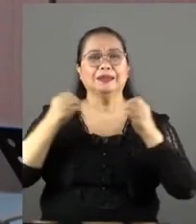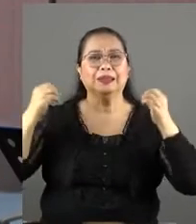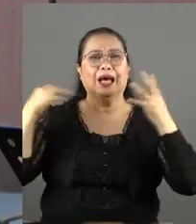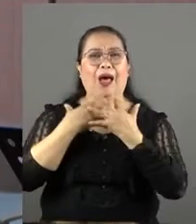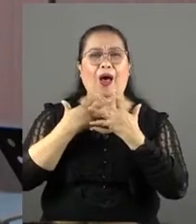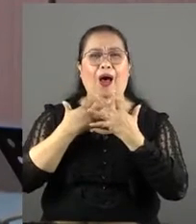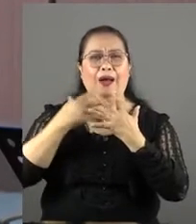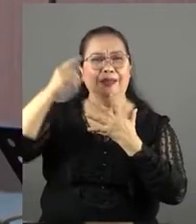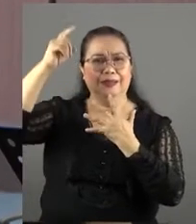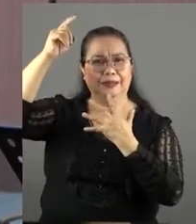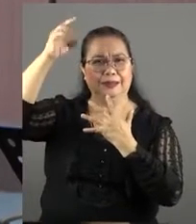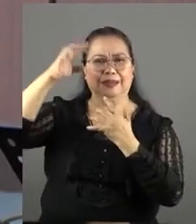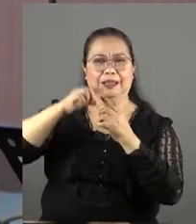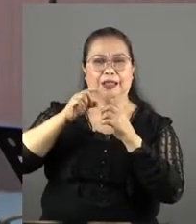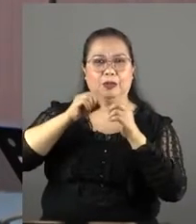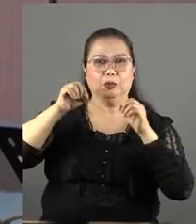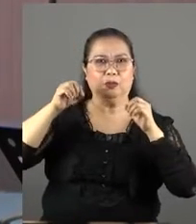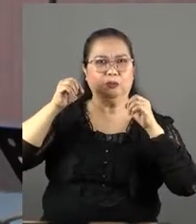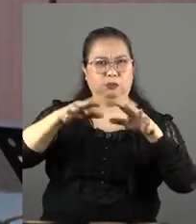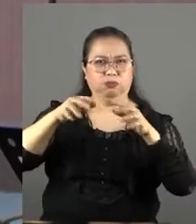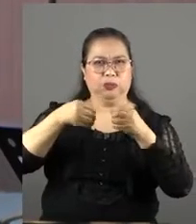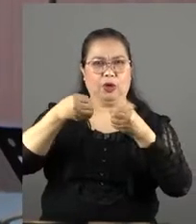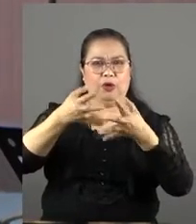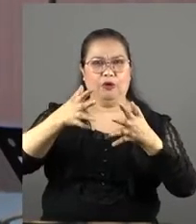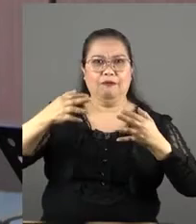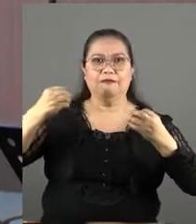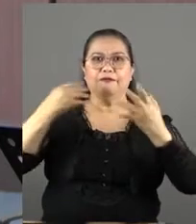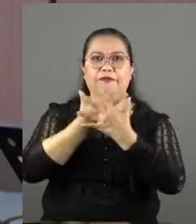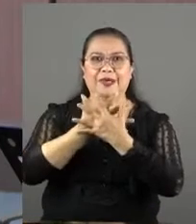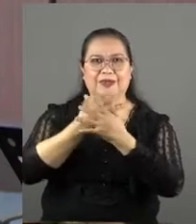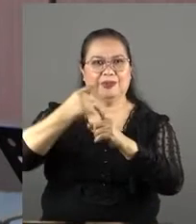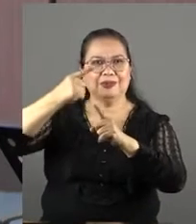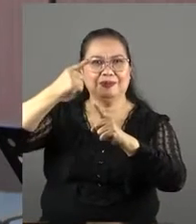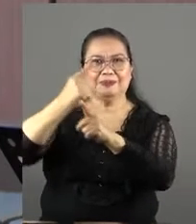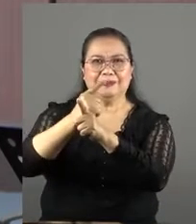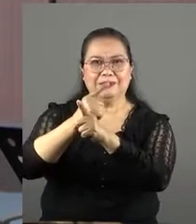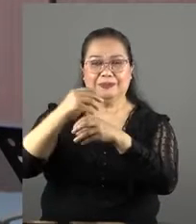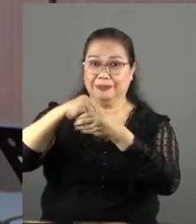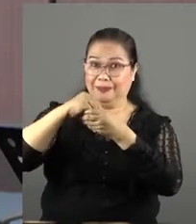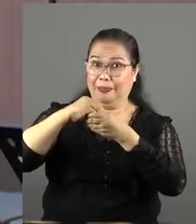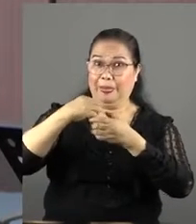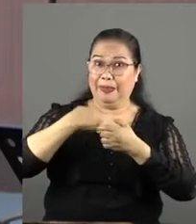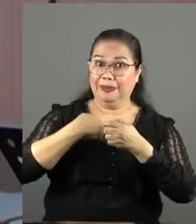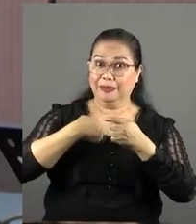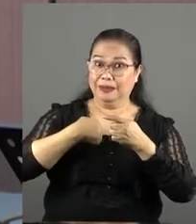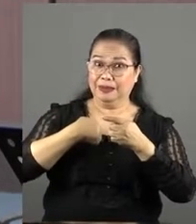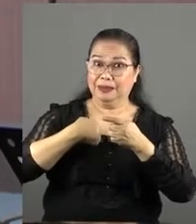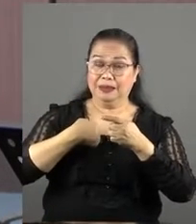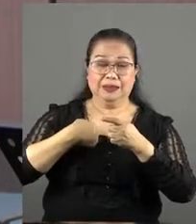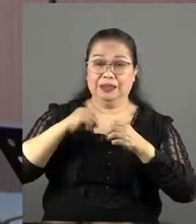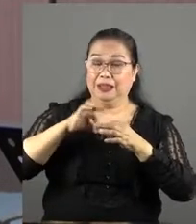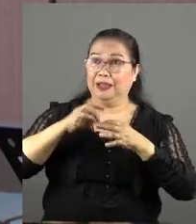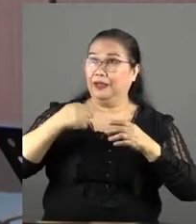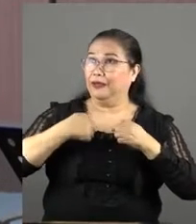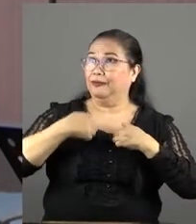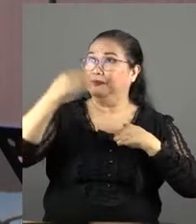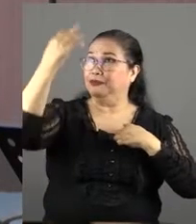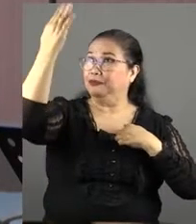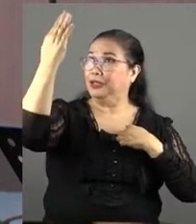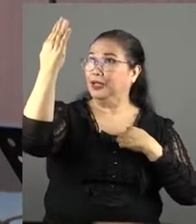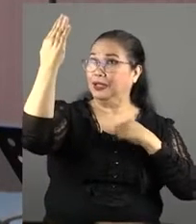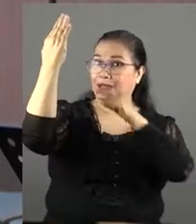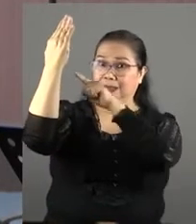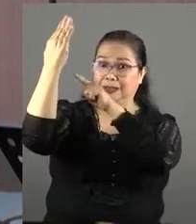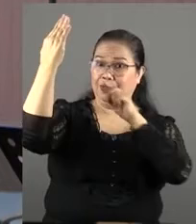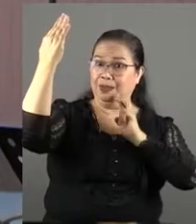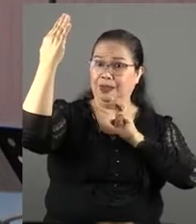that God must evoke fear correctly and rightly in me. If I stand under his judgment, I